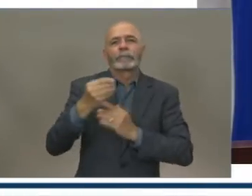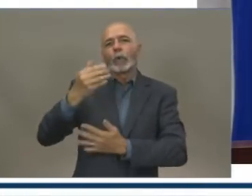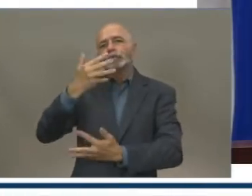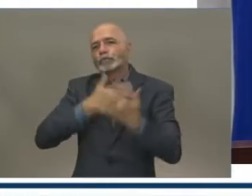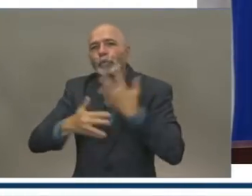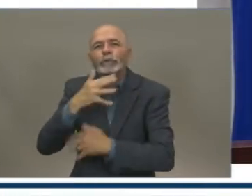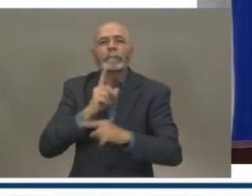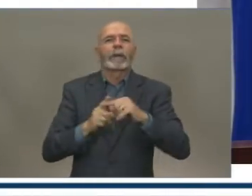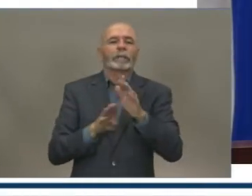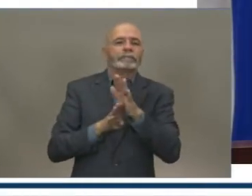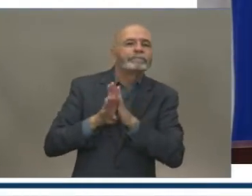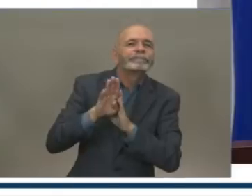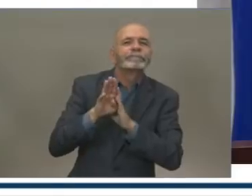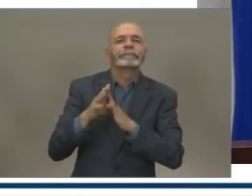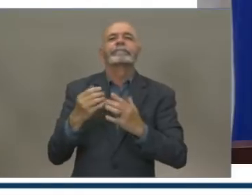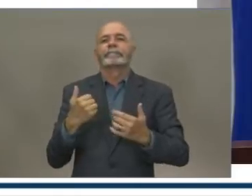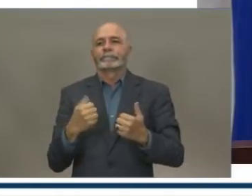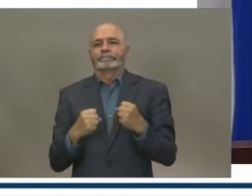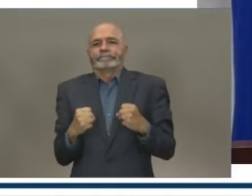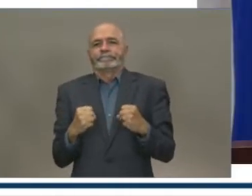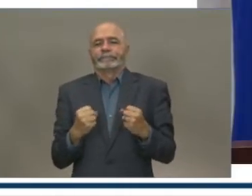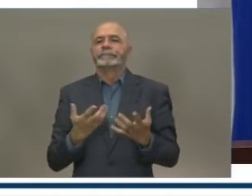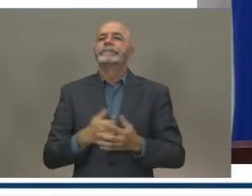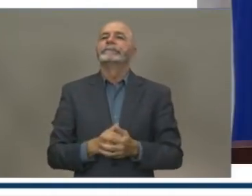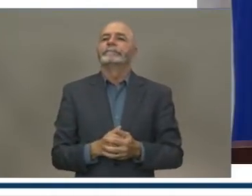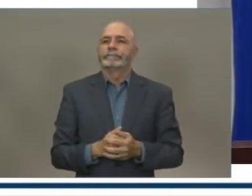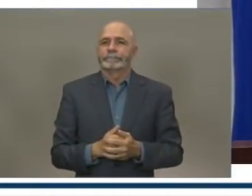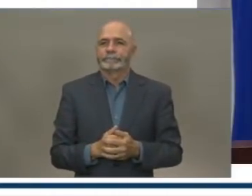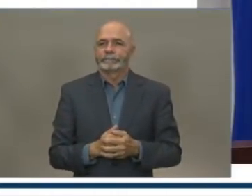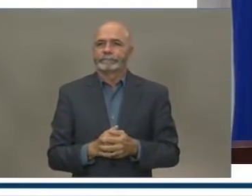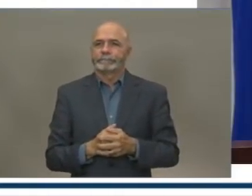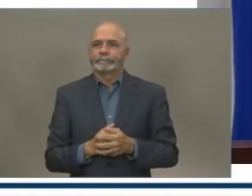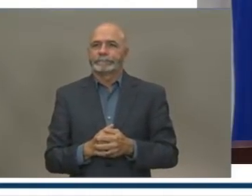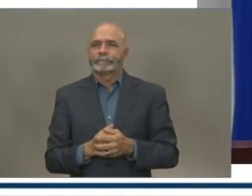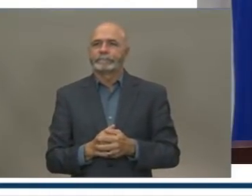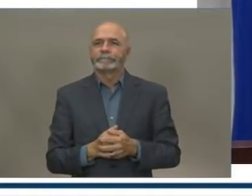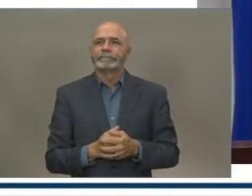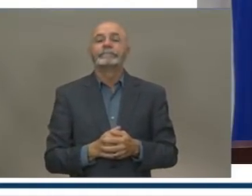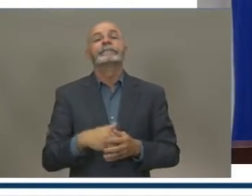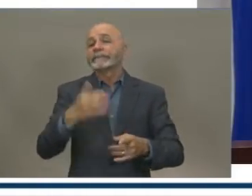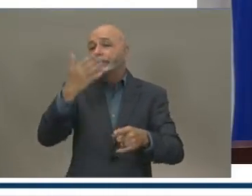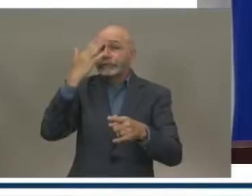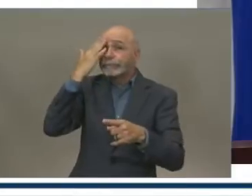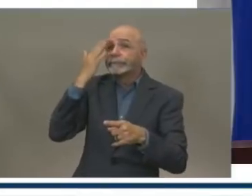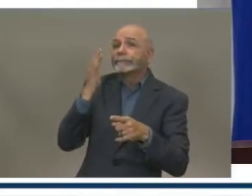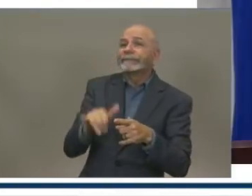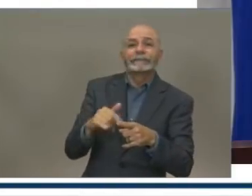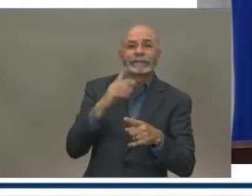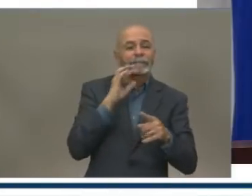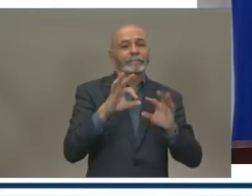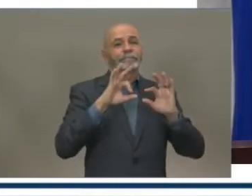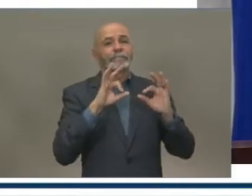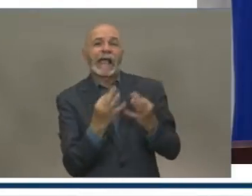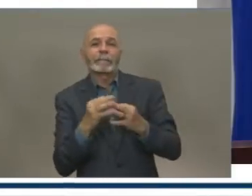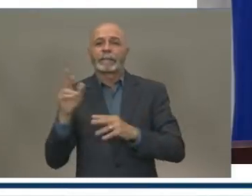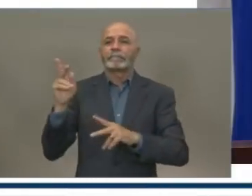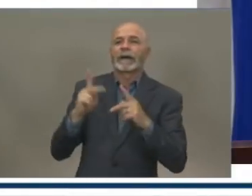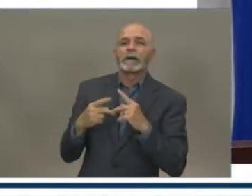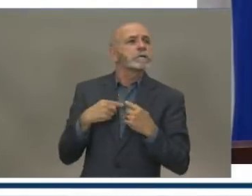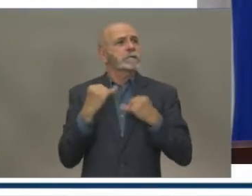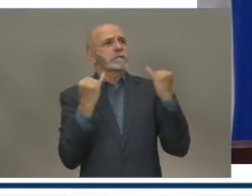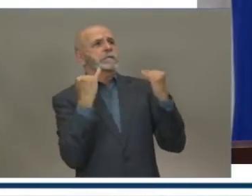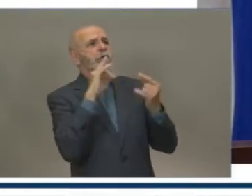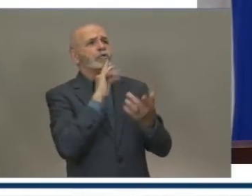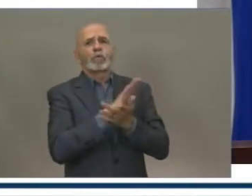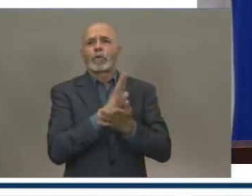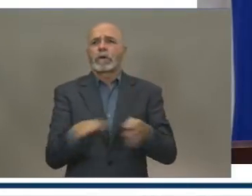need. And I know the situation around closed schools is concerning for families and school staff, and I don't